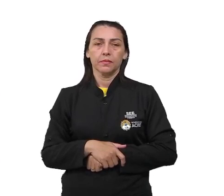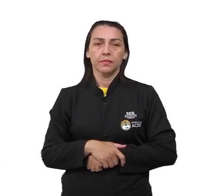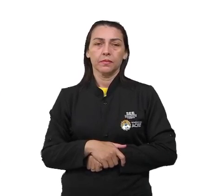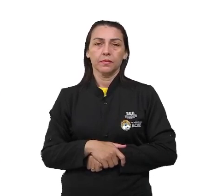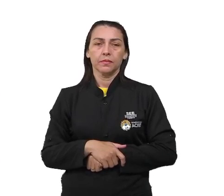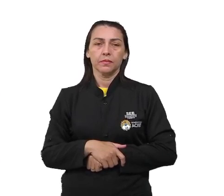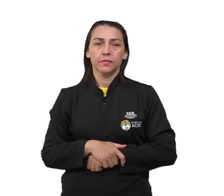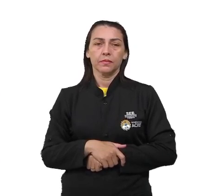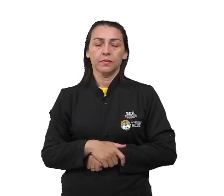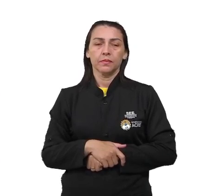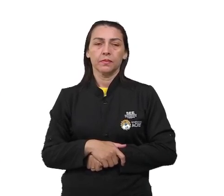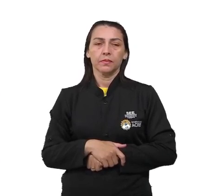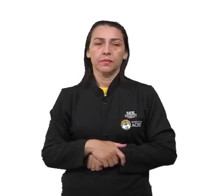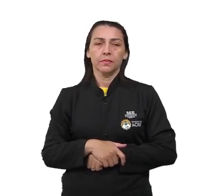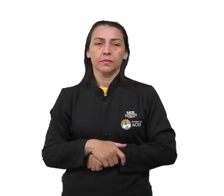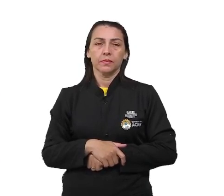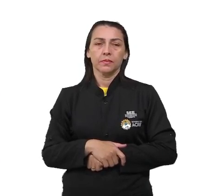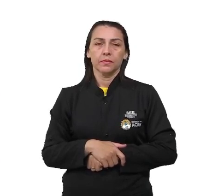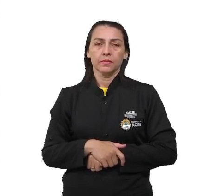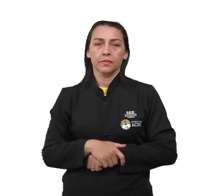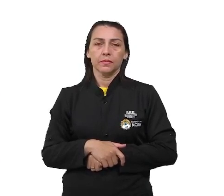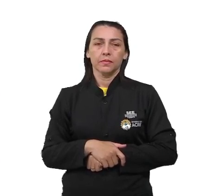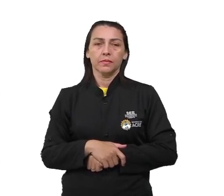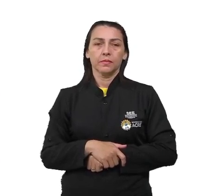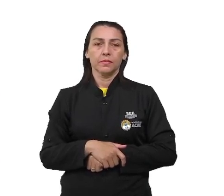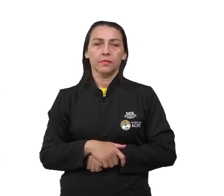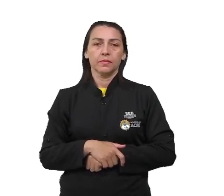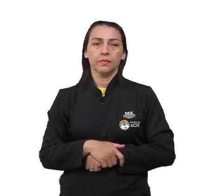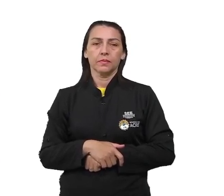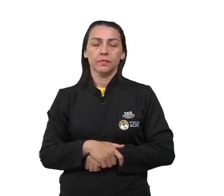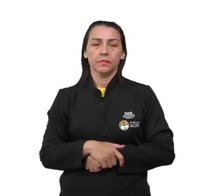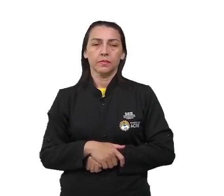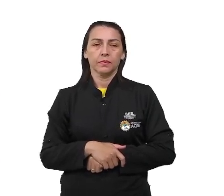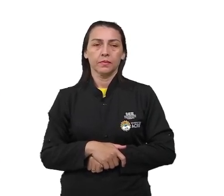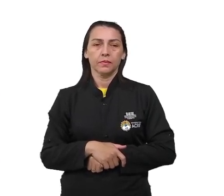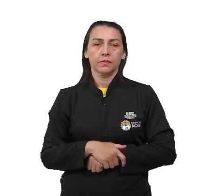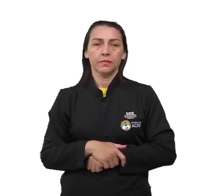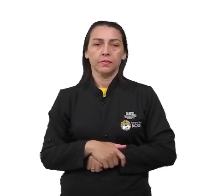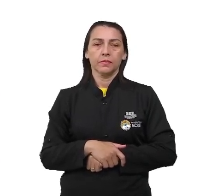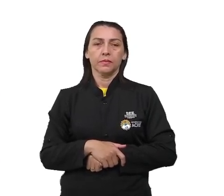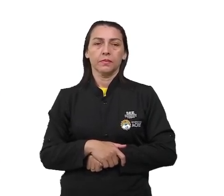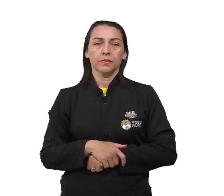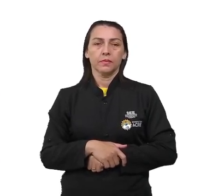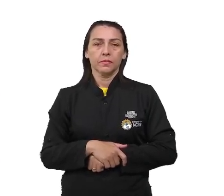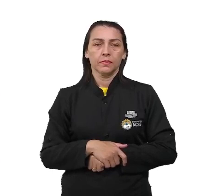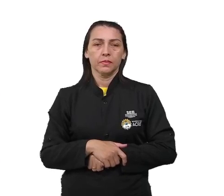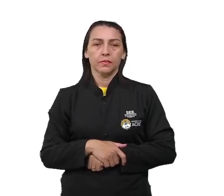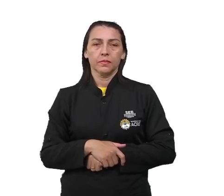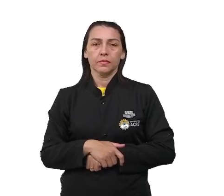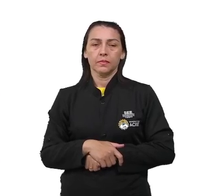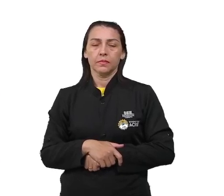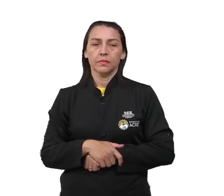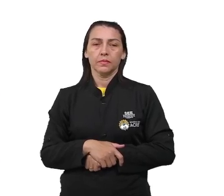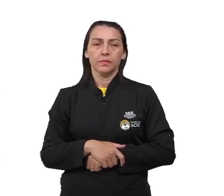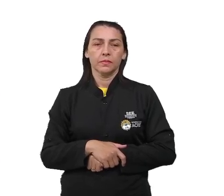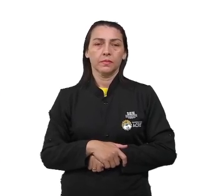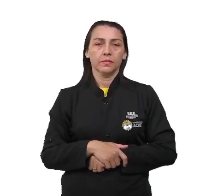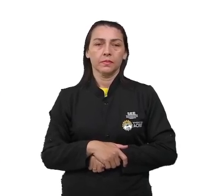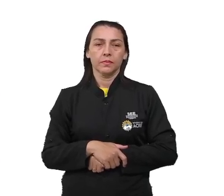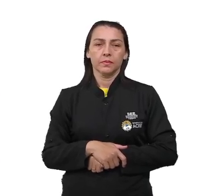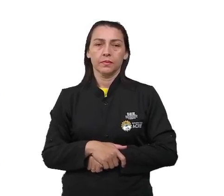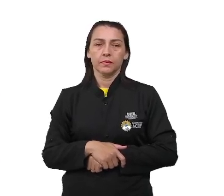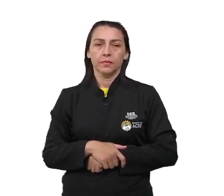was inspired by a rudimentary medieval hero game called Stool Ball. It was